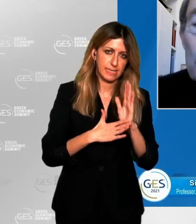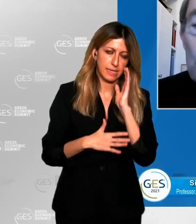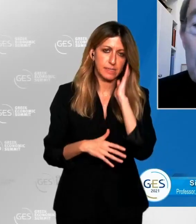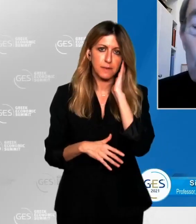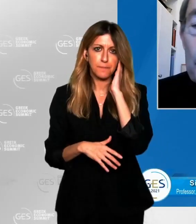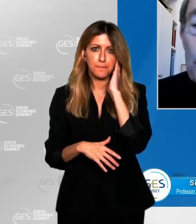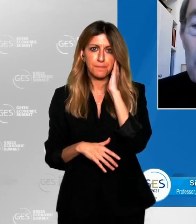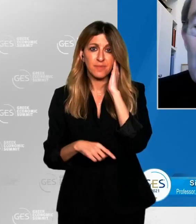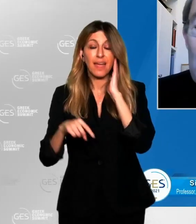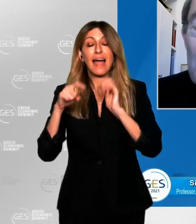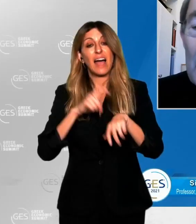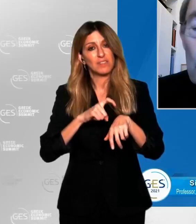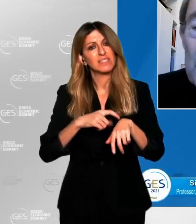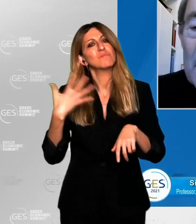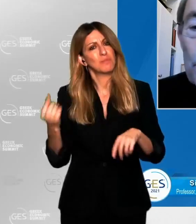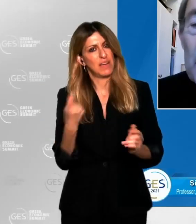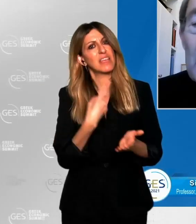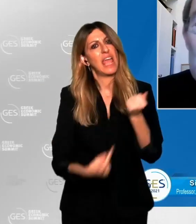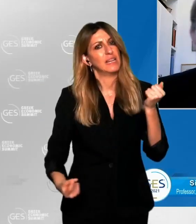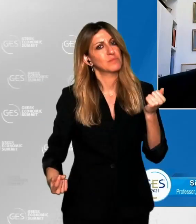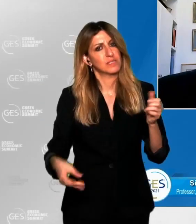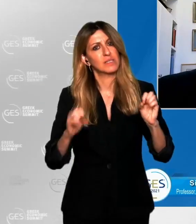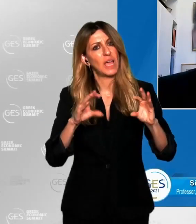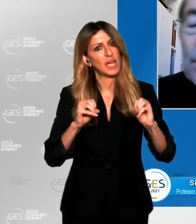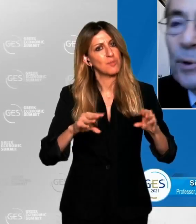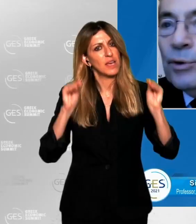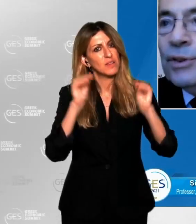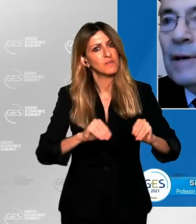that's what most people will be doing, then obviously we need